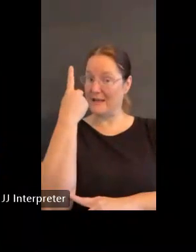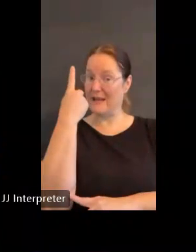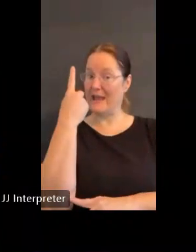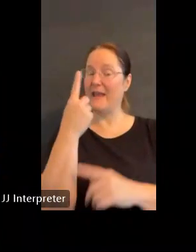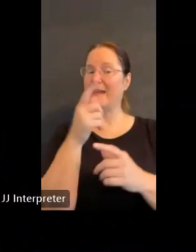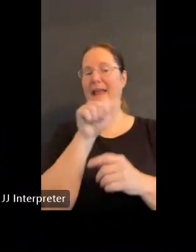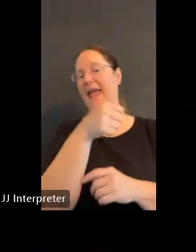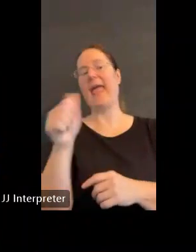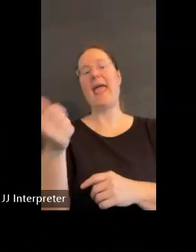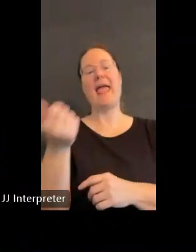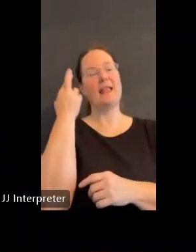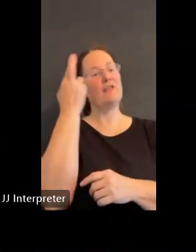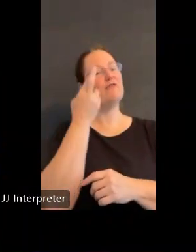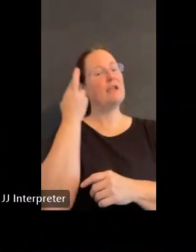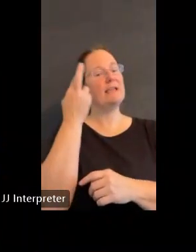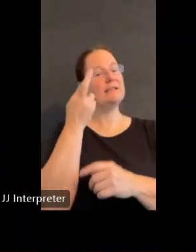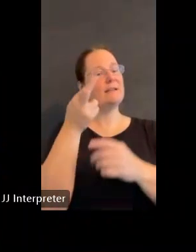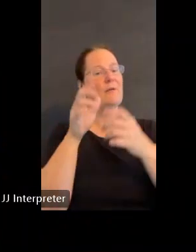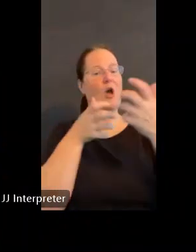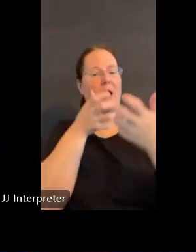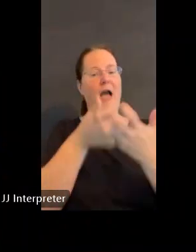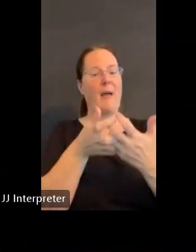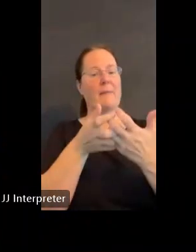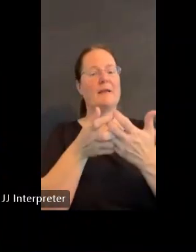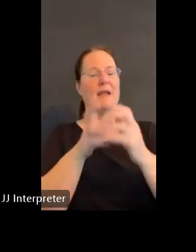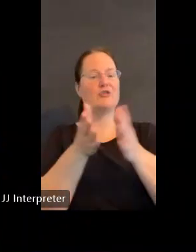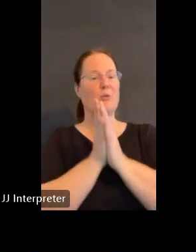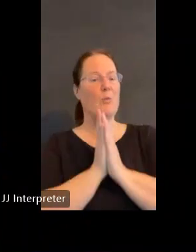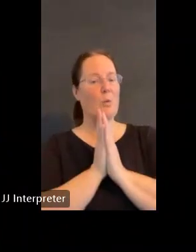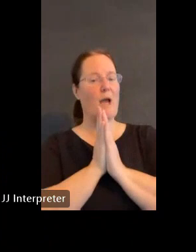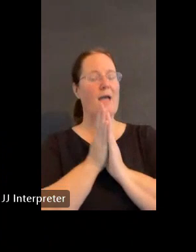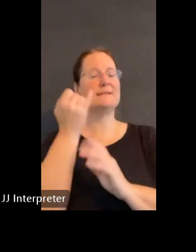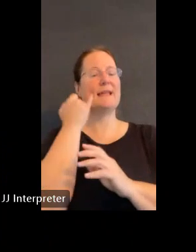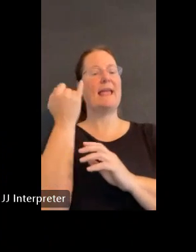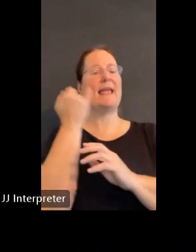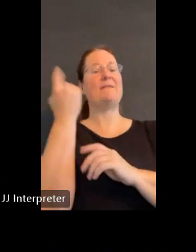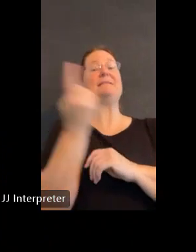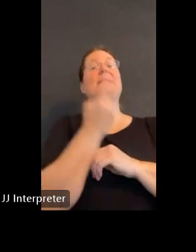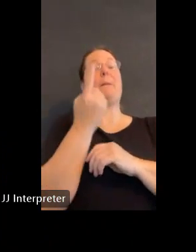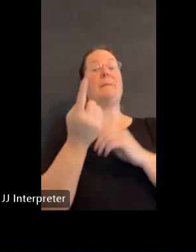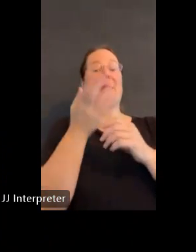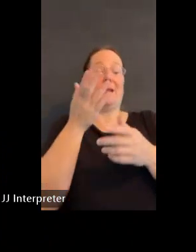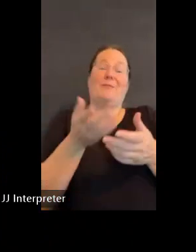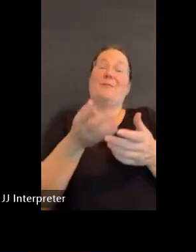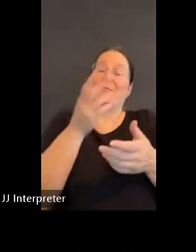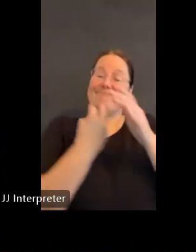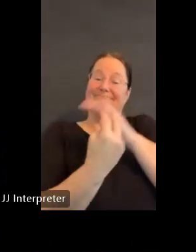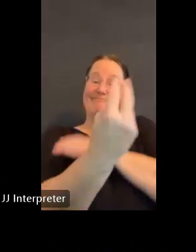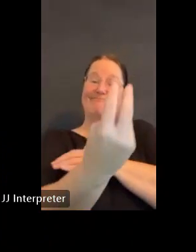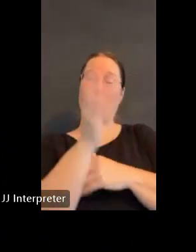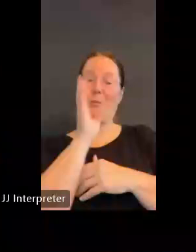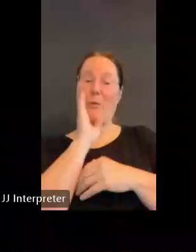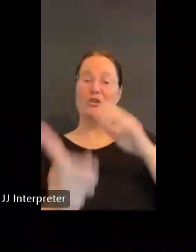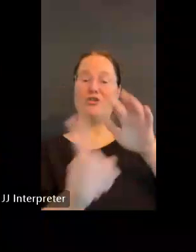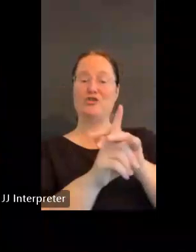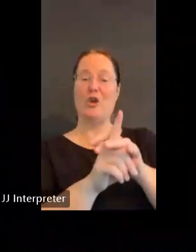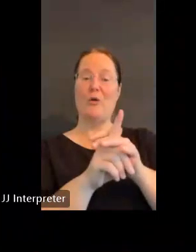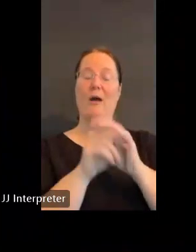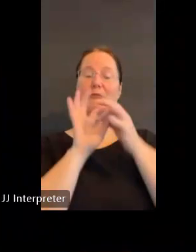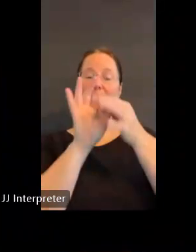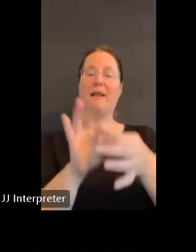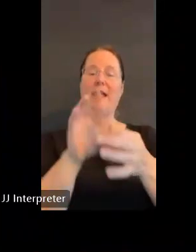accommodation requests. Like if there would be something that would come up on their background check that might be disability related, you should be considering any